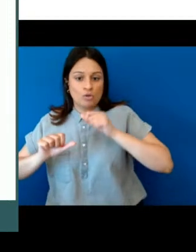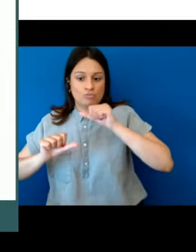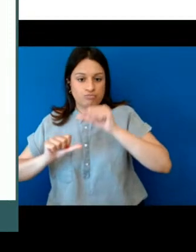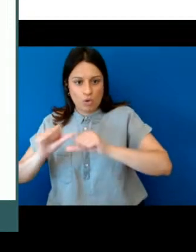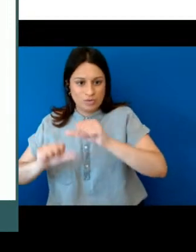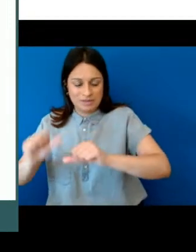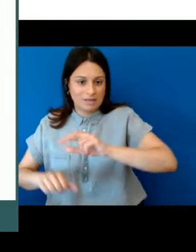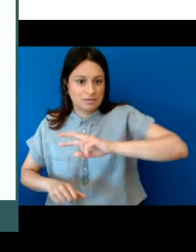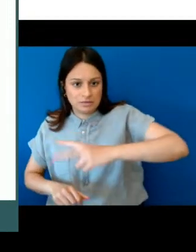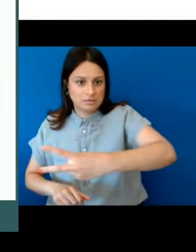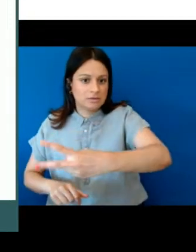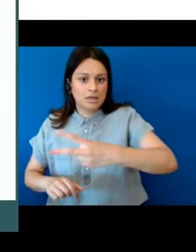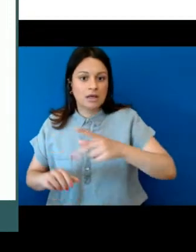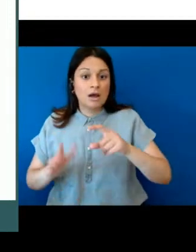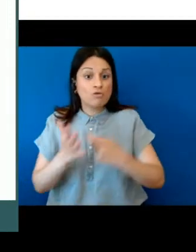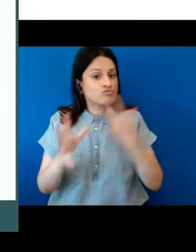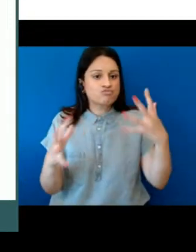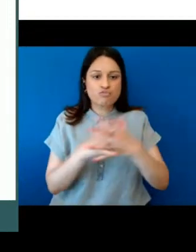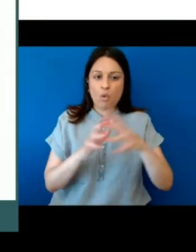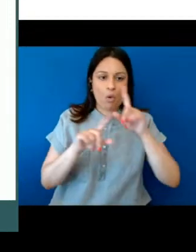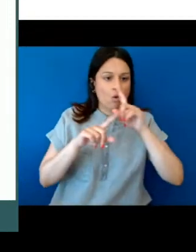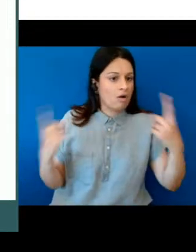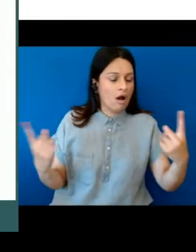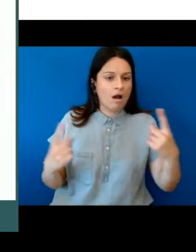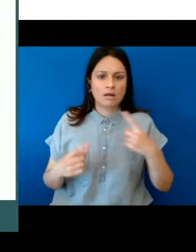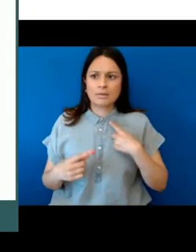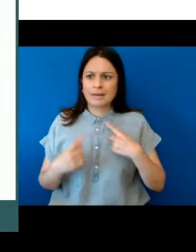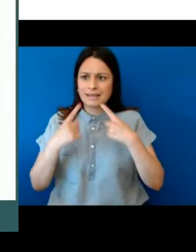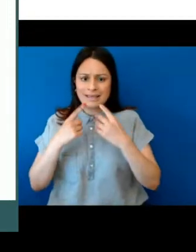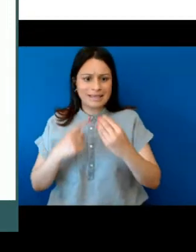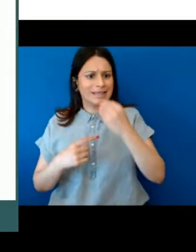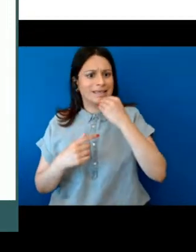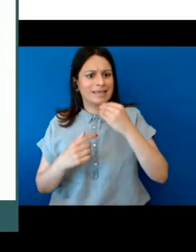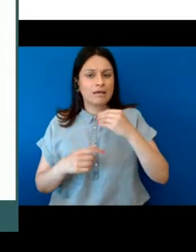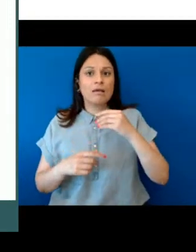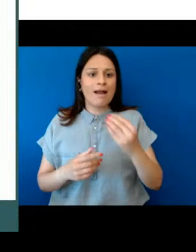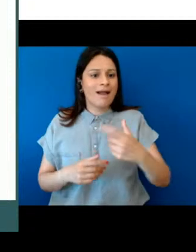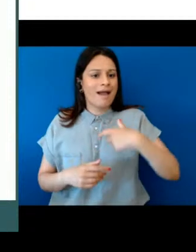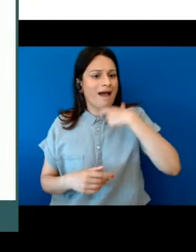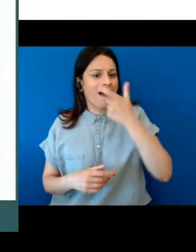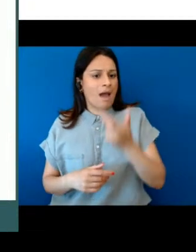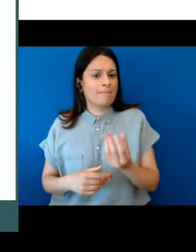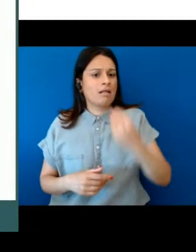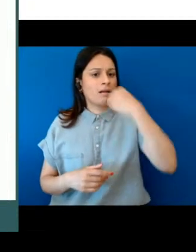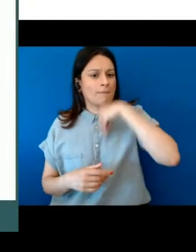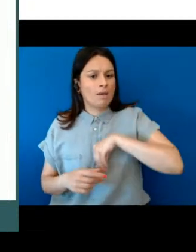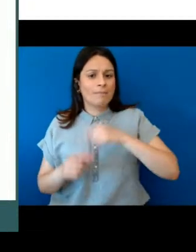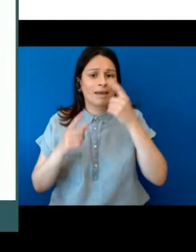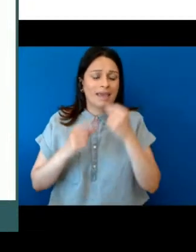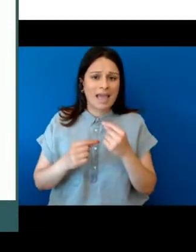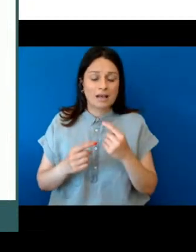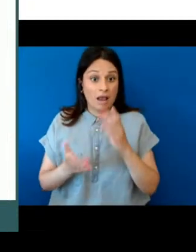raw forms. So they get an itchy mouth after apples, but they can eat apple crumble.